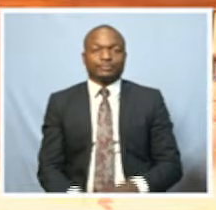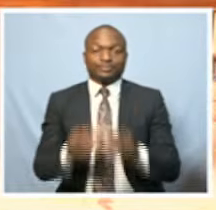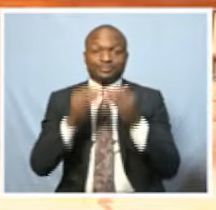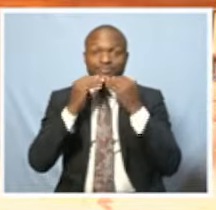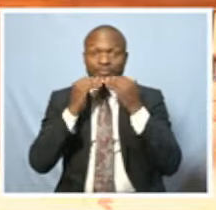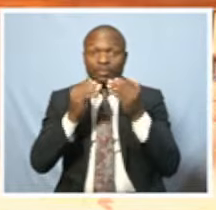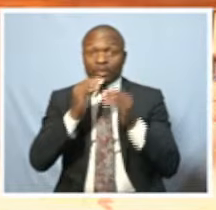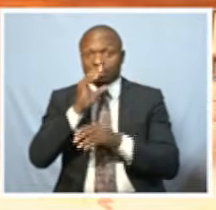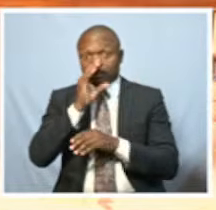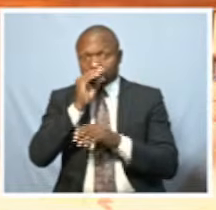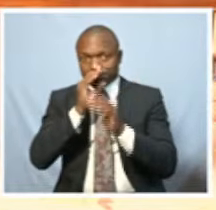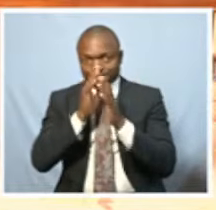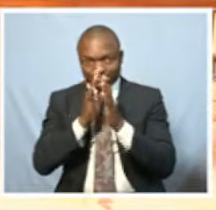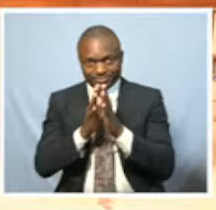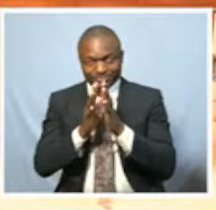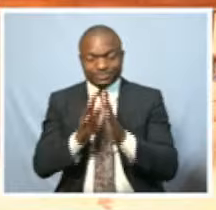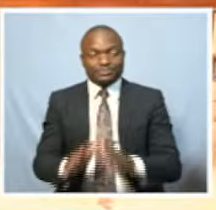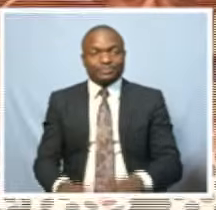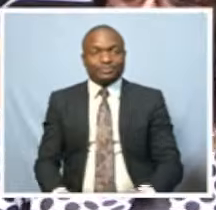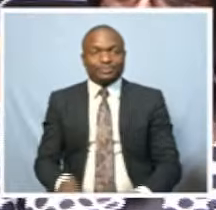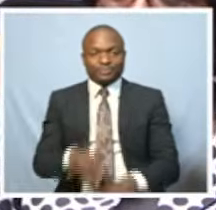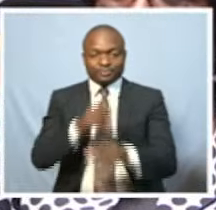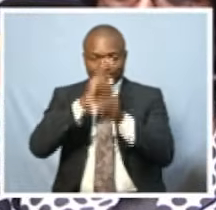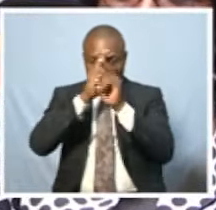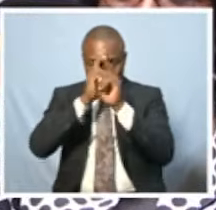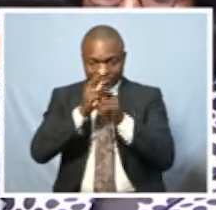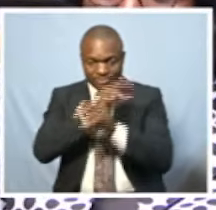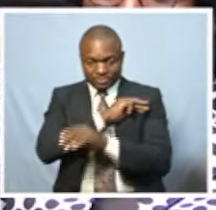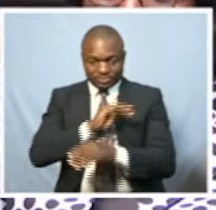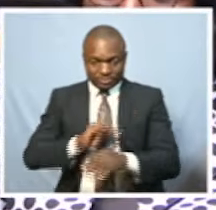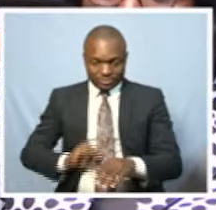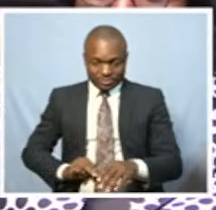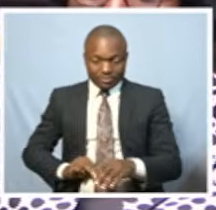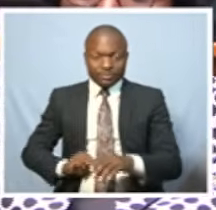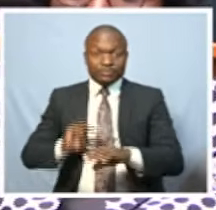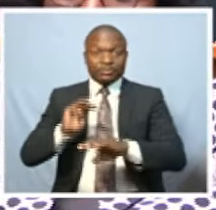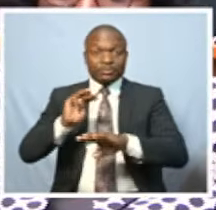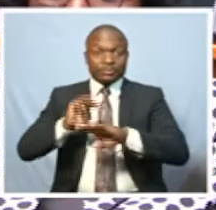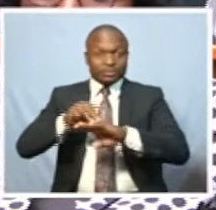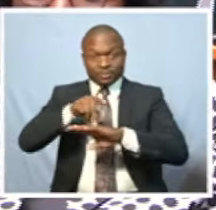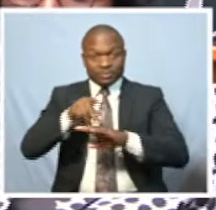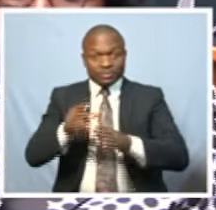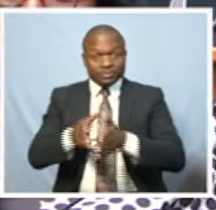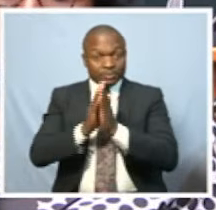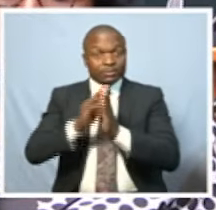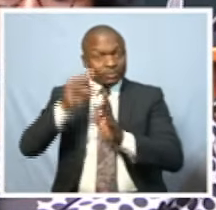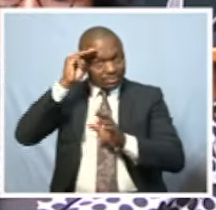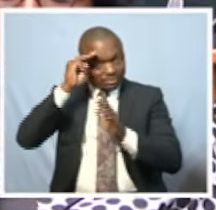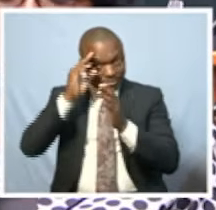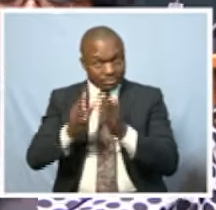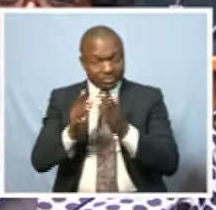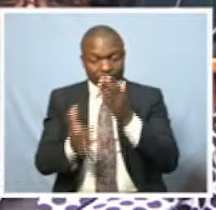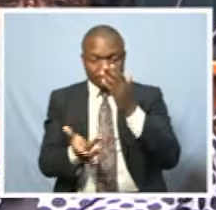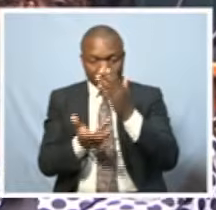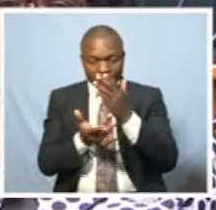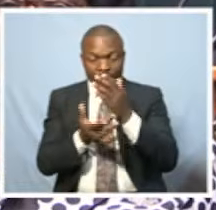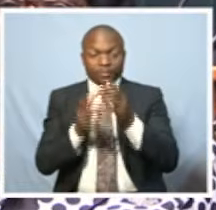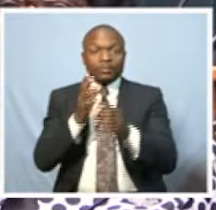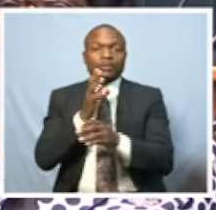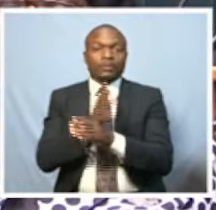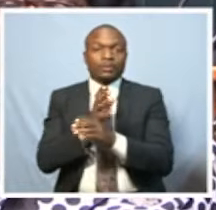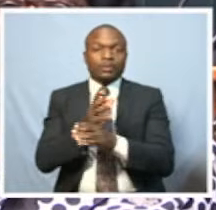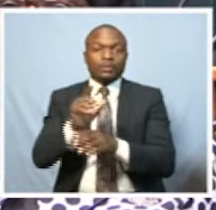Thank you, Mr. Speaker. The Honourable Member of Parliament for Mpika asked the Minister of Technology and